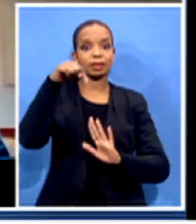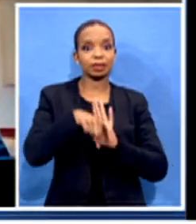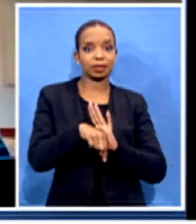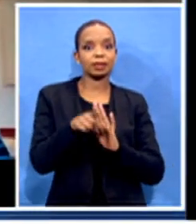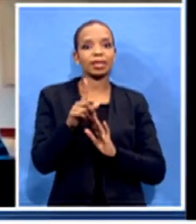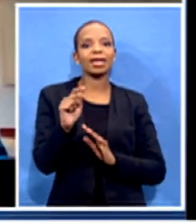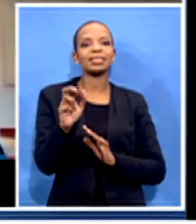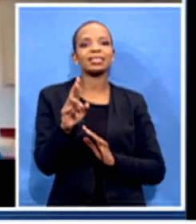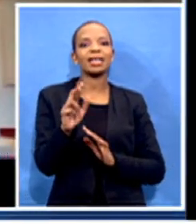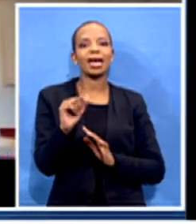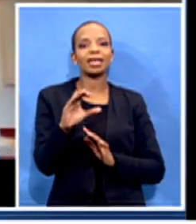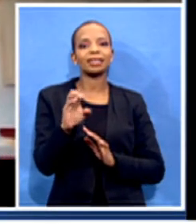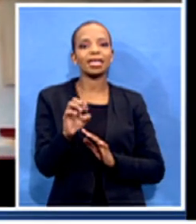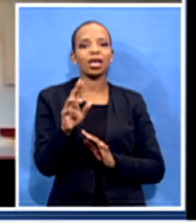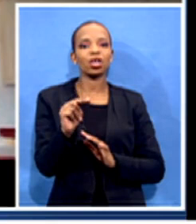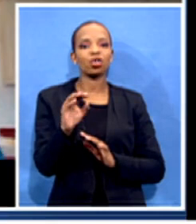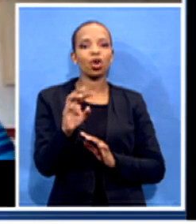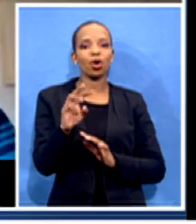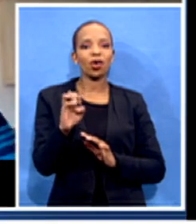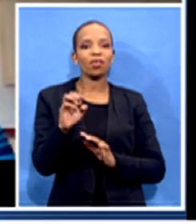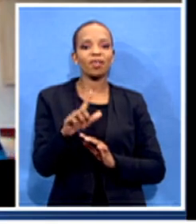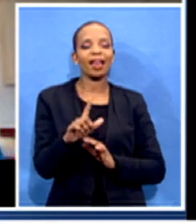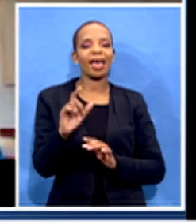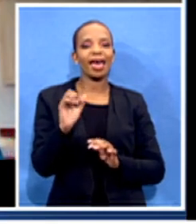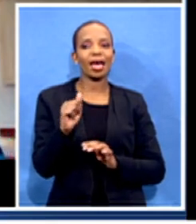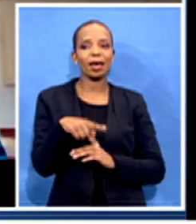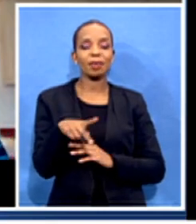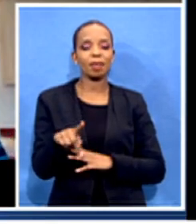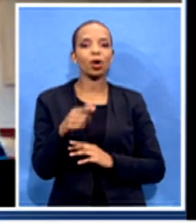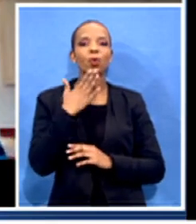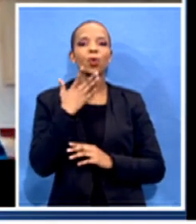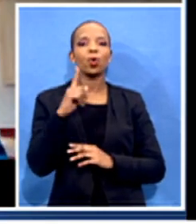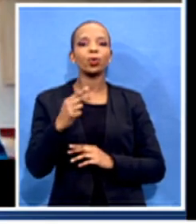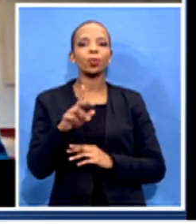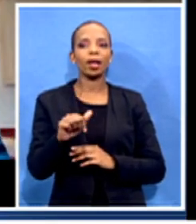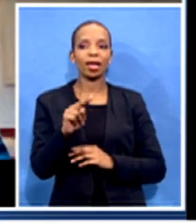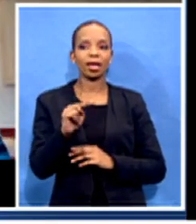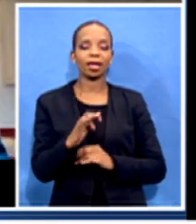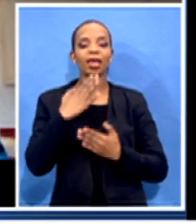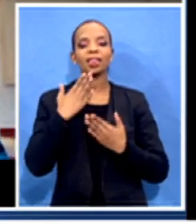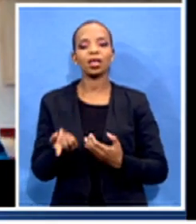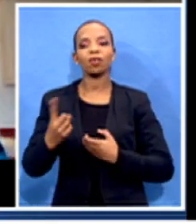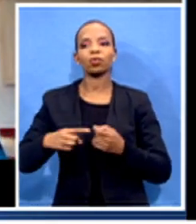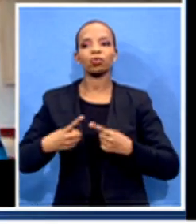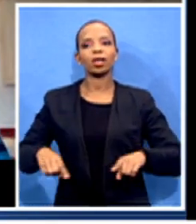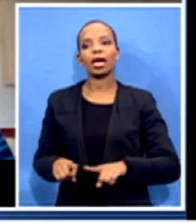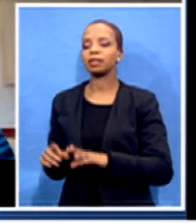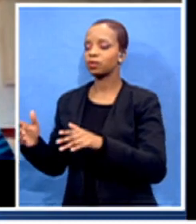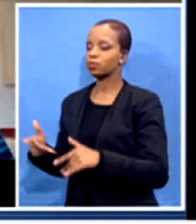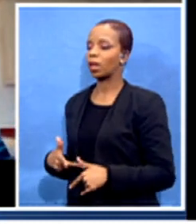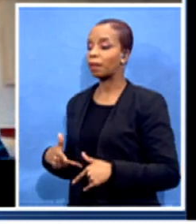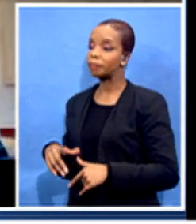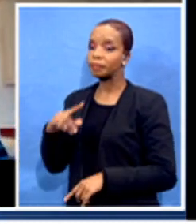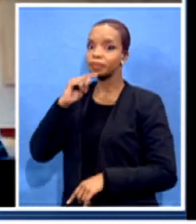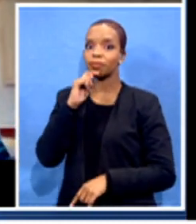19 app is developer of the app, Thulani Ngubane. Mr. Ngubane, very good morning to you. Thanks for joining us. Welcome. Good morning. Thank you for